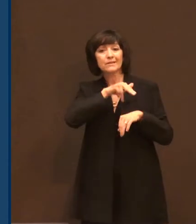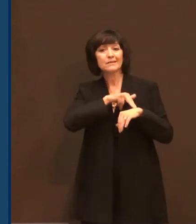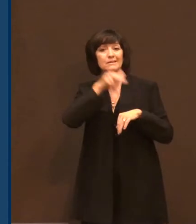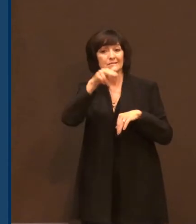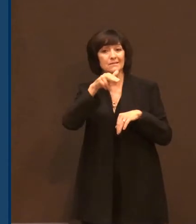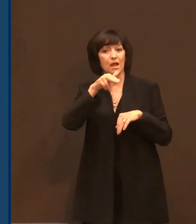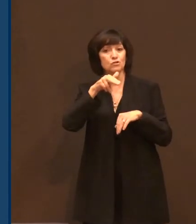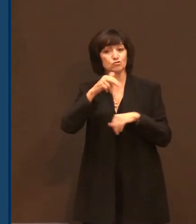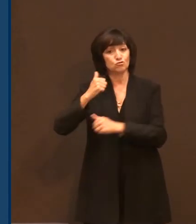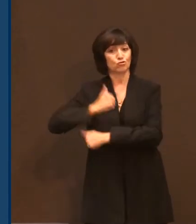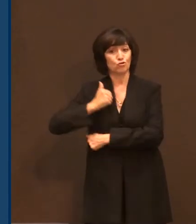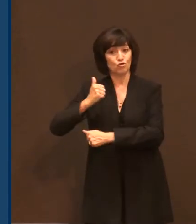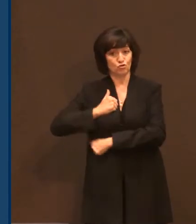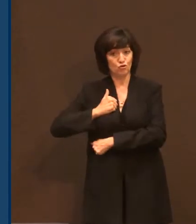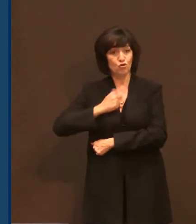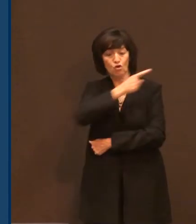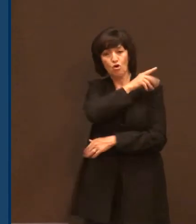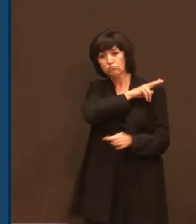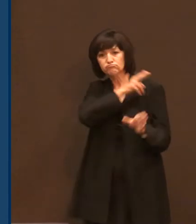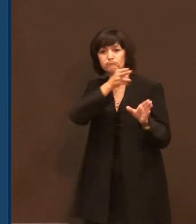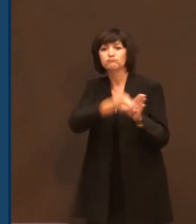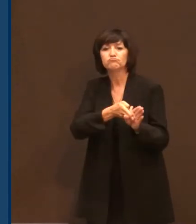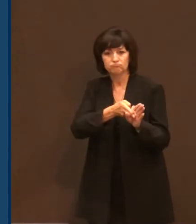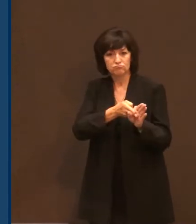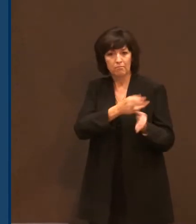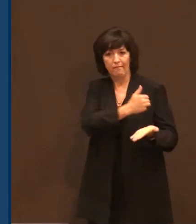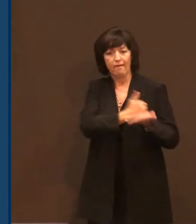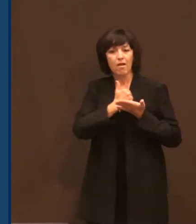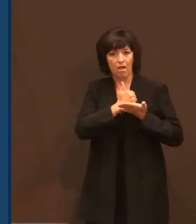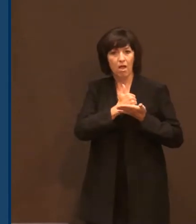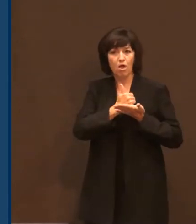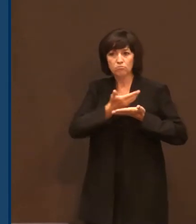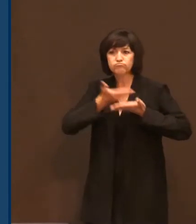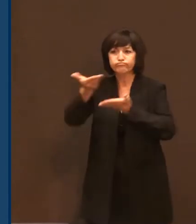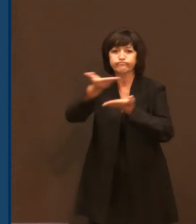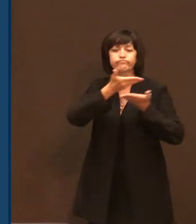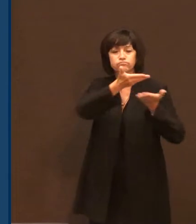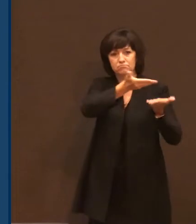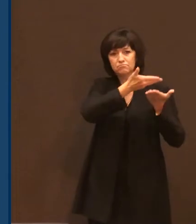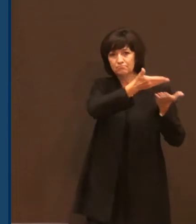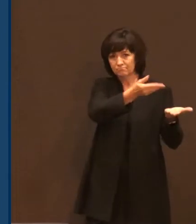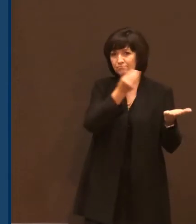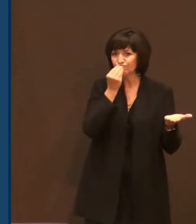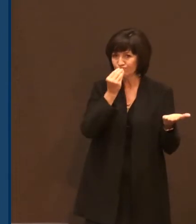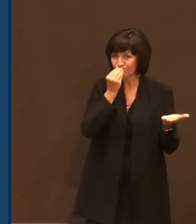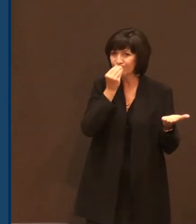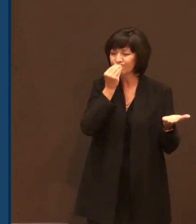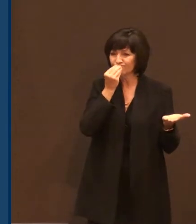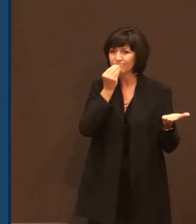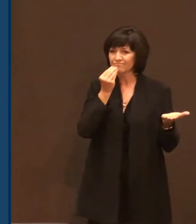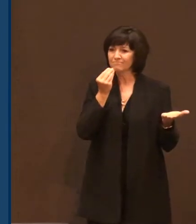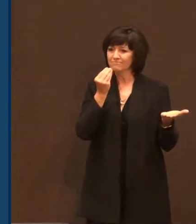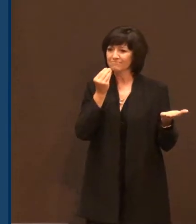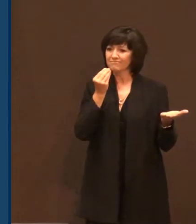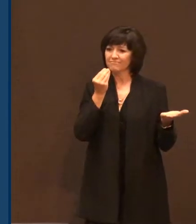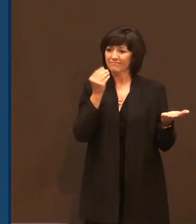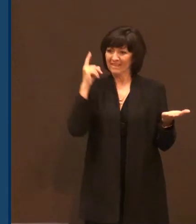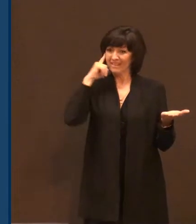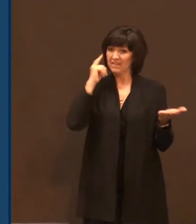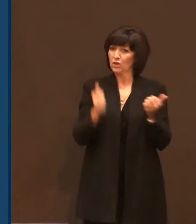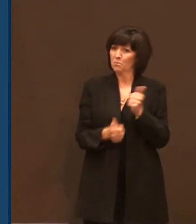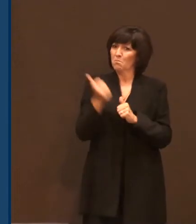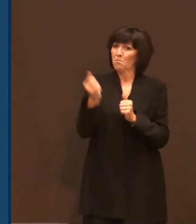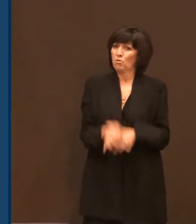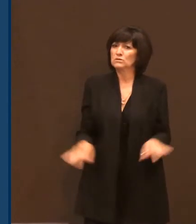shaking his head, yes. And so we know that that's the case. And I think probably more importantly than